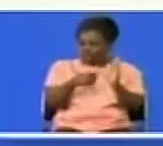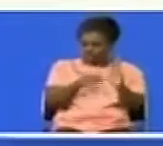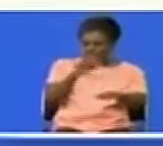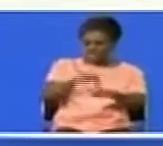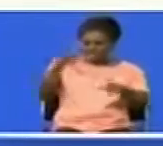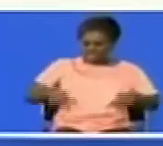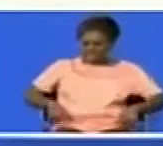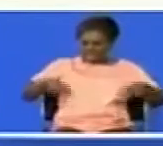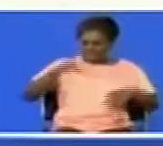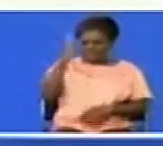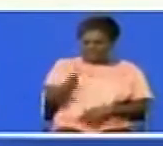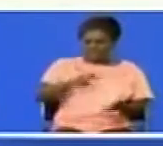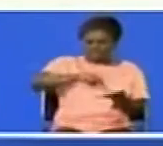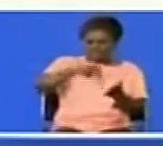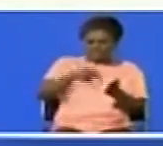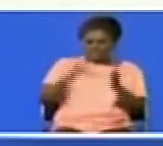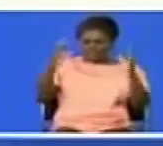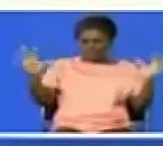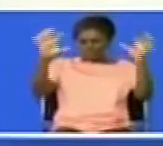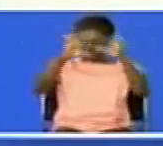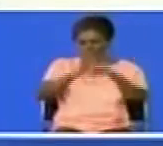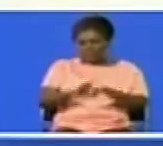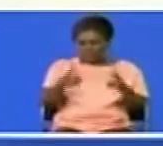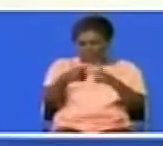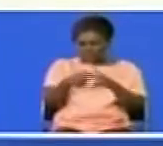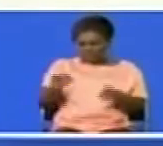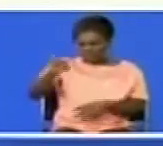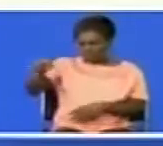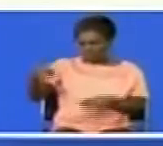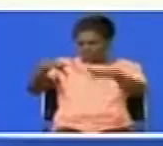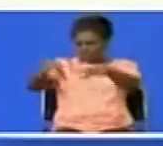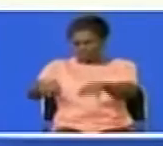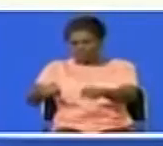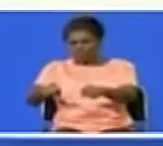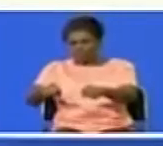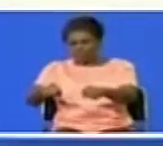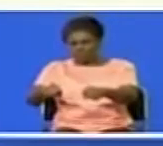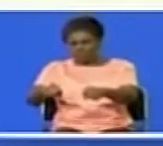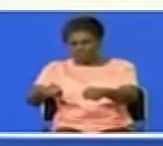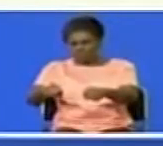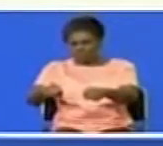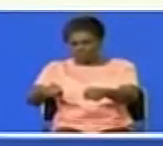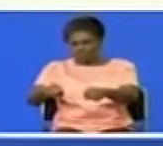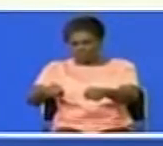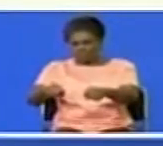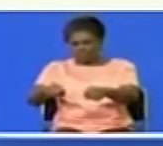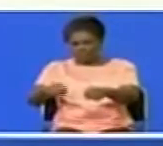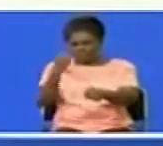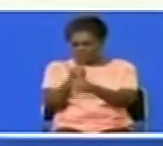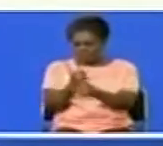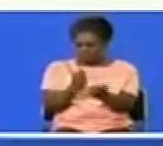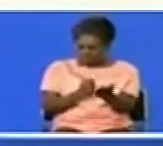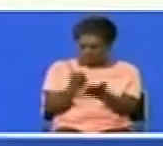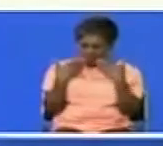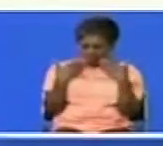daily. The projects that the Grand Coalition started, which now Jubilee came and inherited and took over and should make sure they are